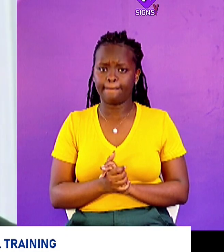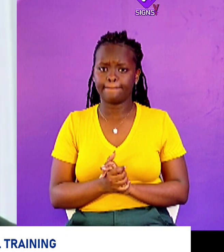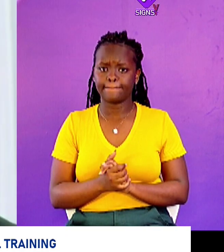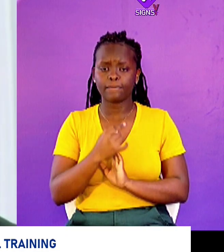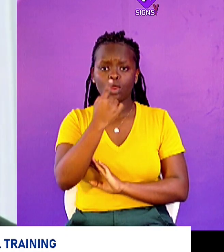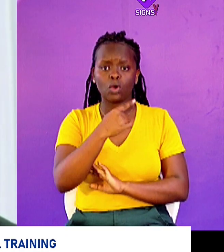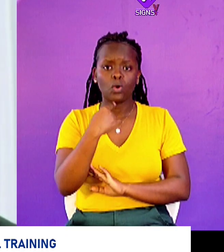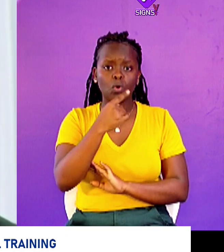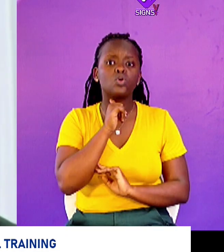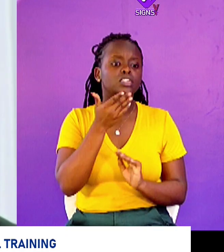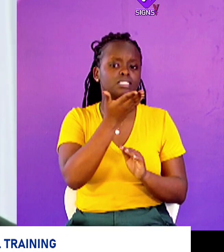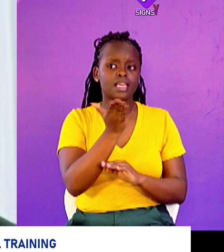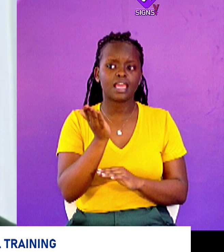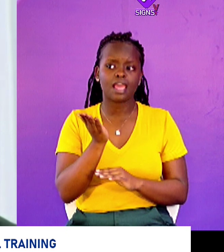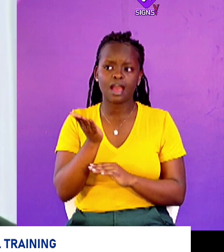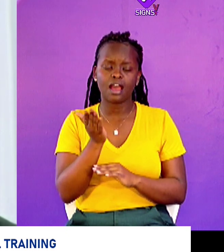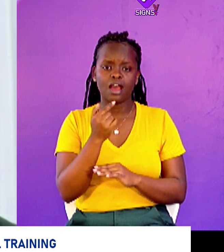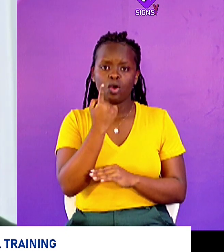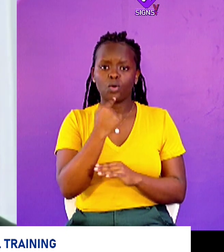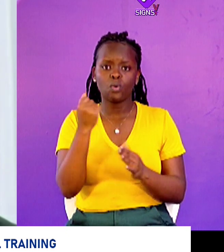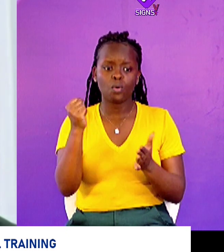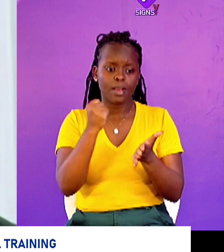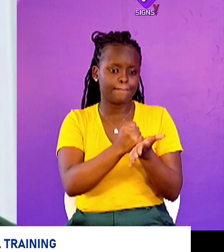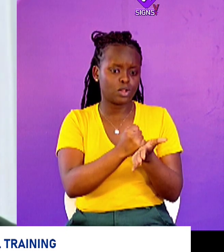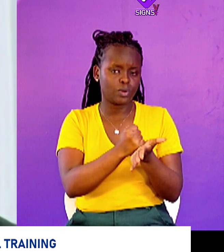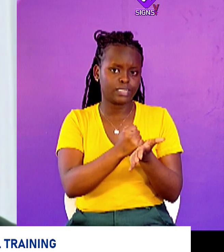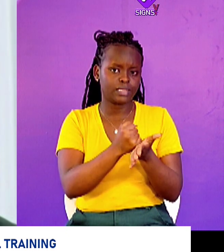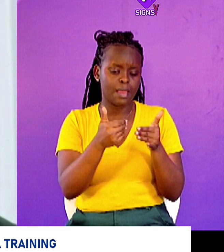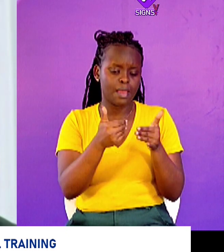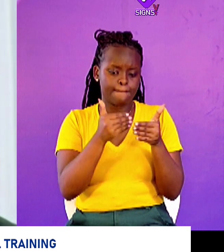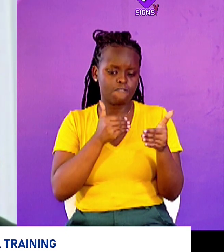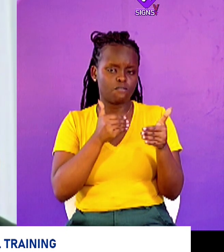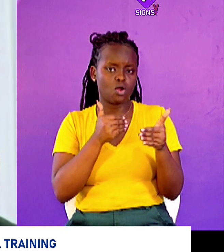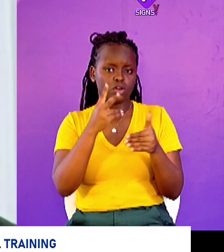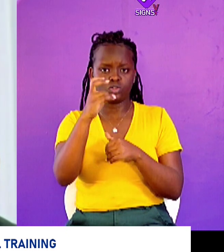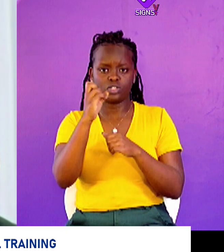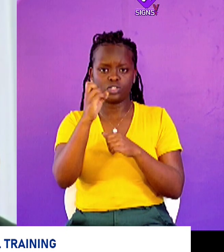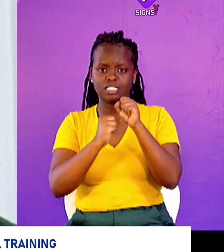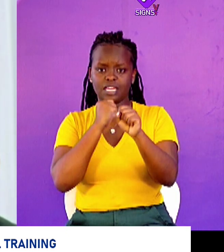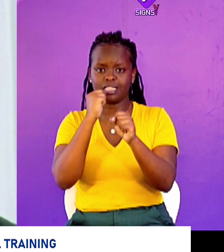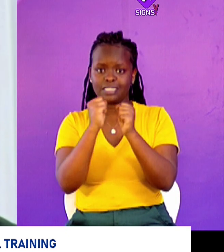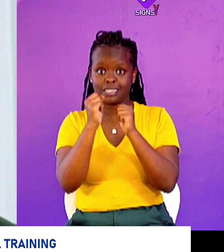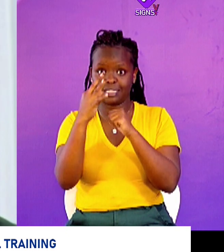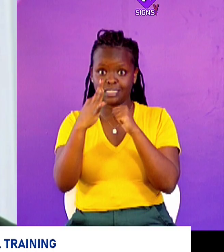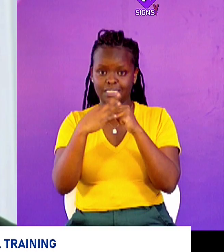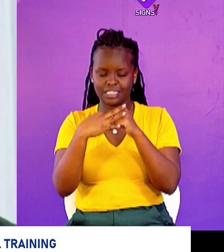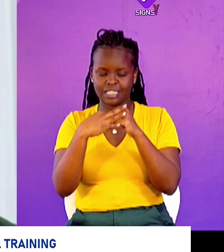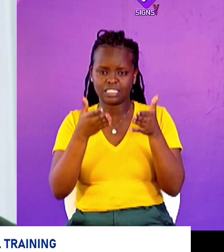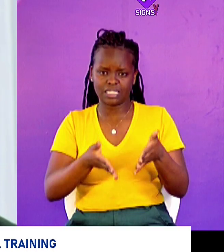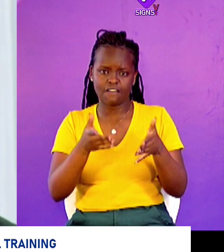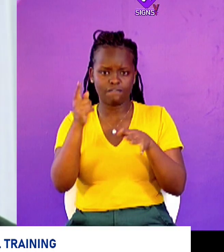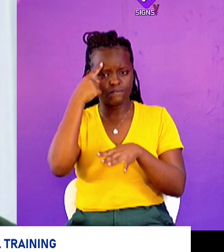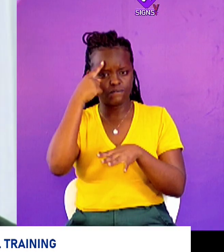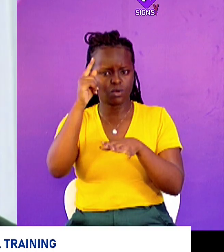Who was not there, who was employed before 2018 and is here for